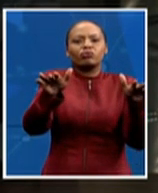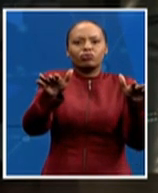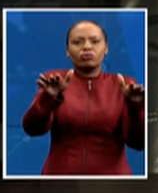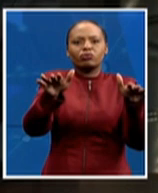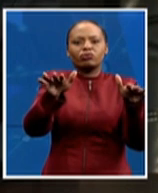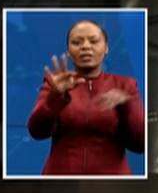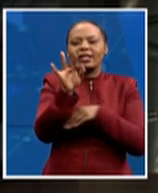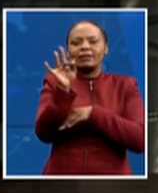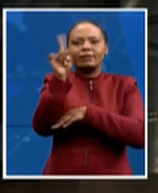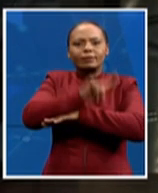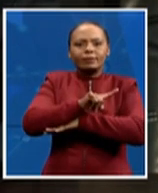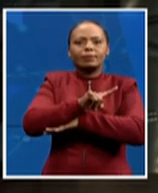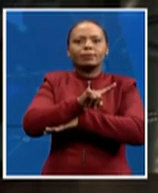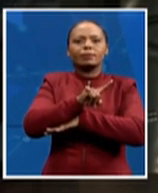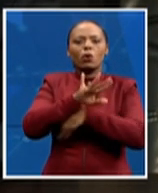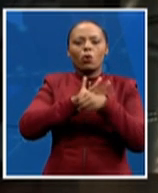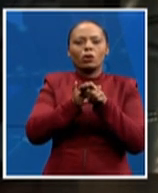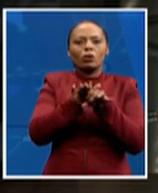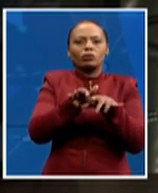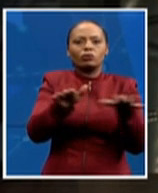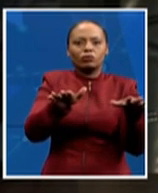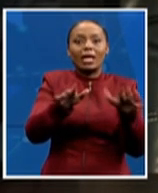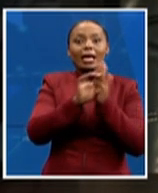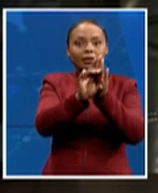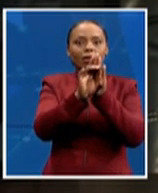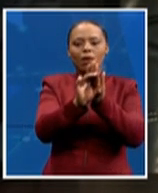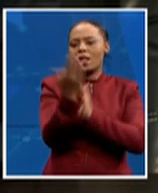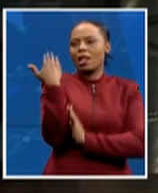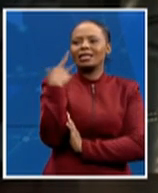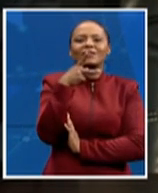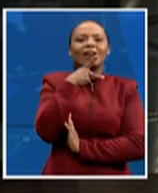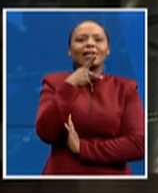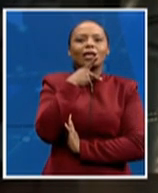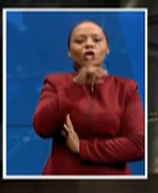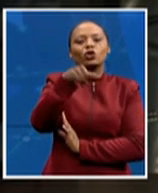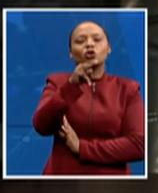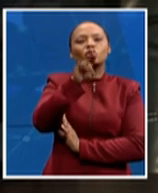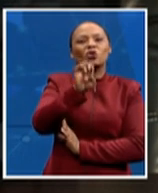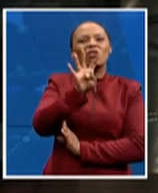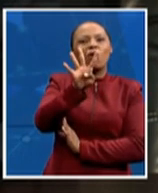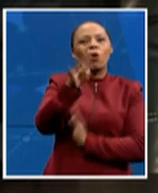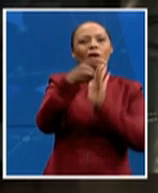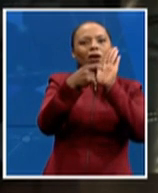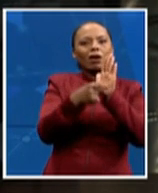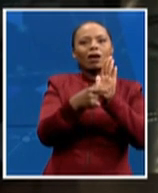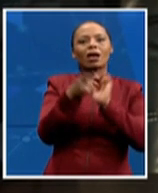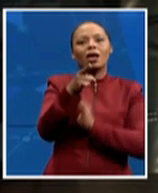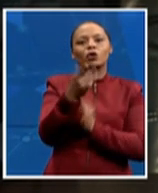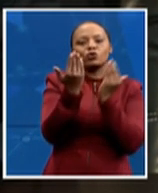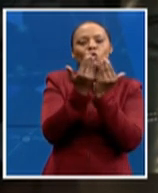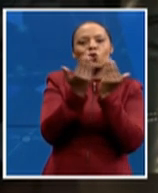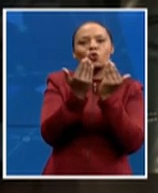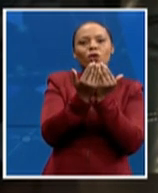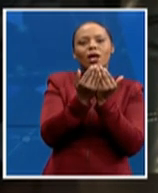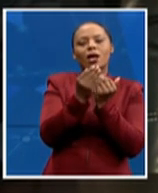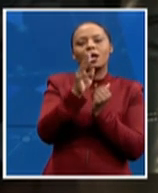on Friday, the 4th of June, one school under Umzinyati reported 16 positive cases of